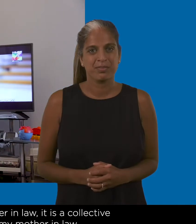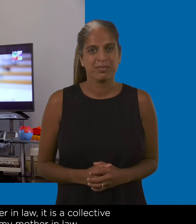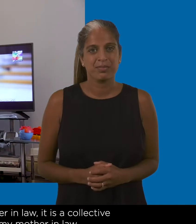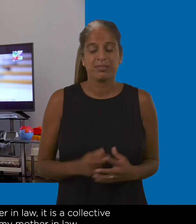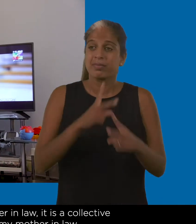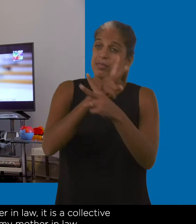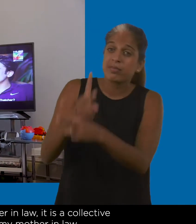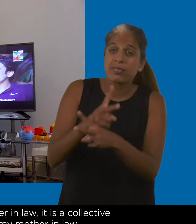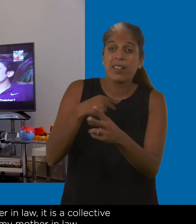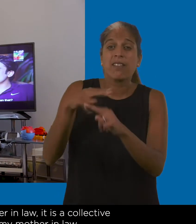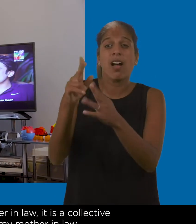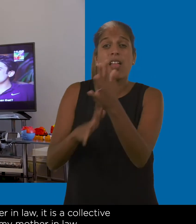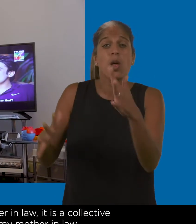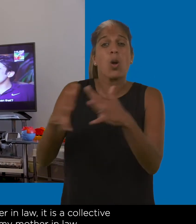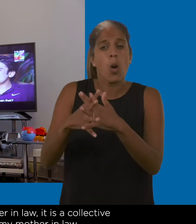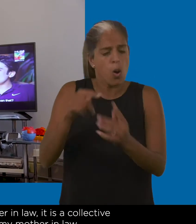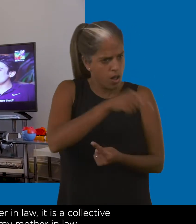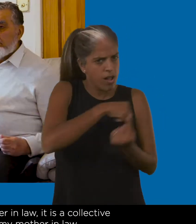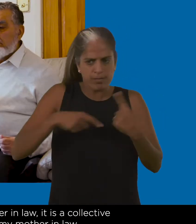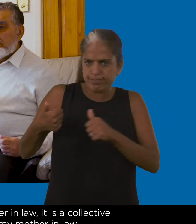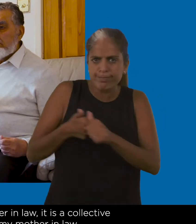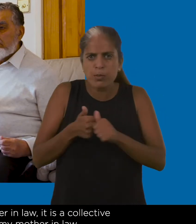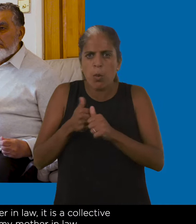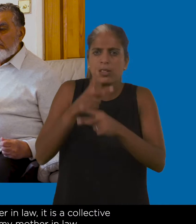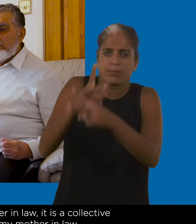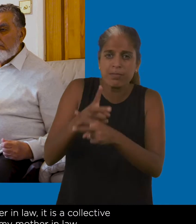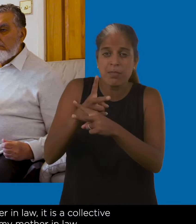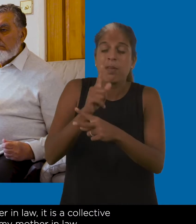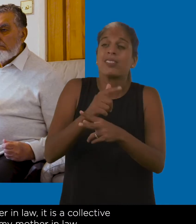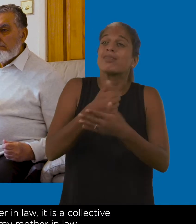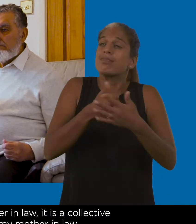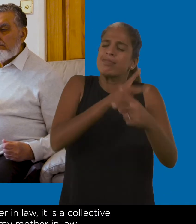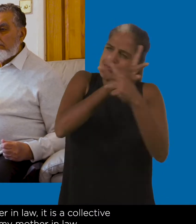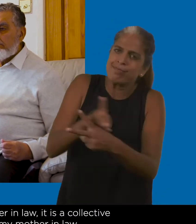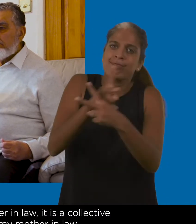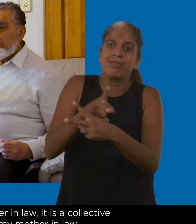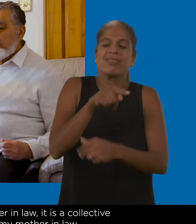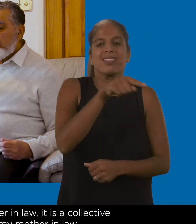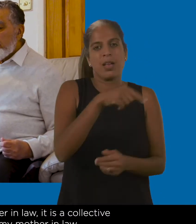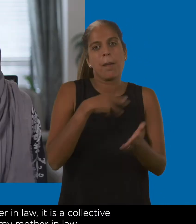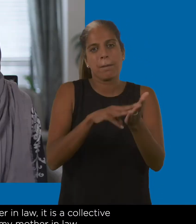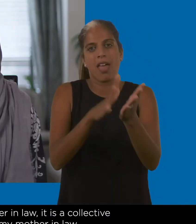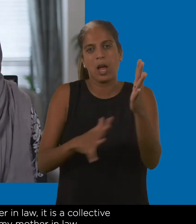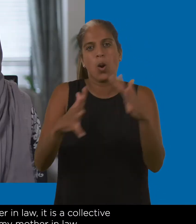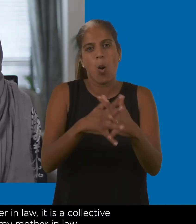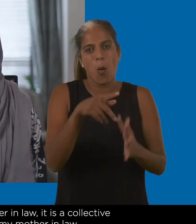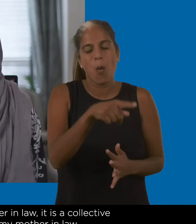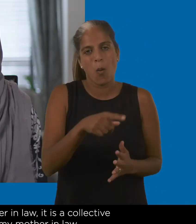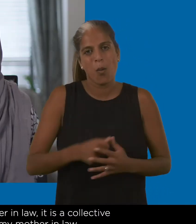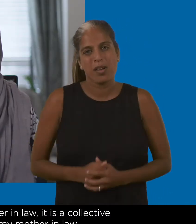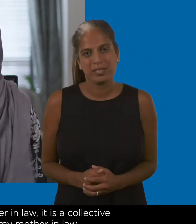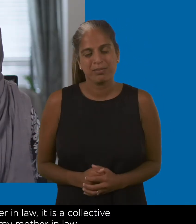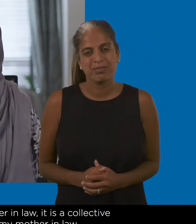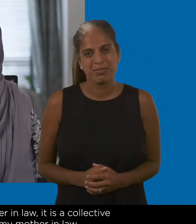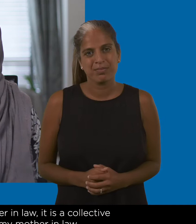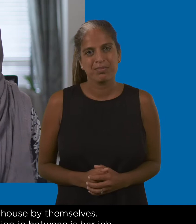In regards to taking care of my father-in-law, it's a collective effort, but the main carer